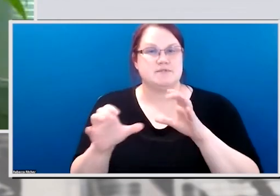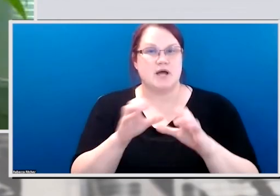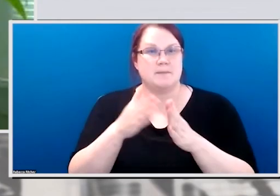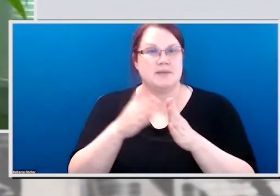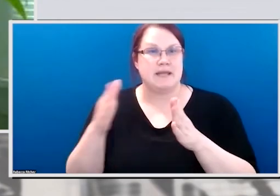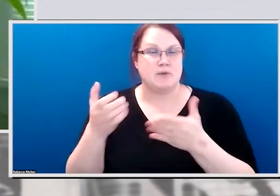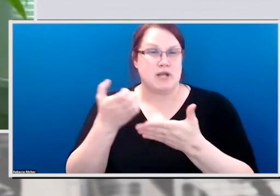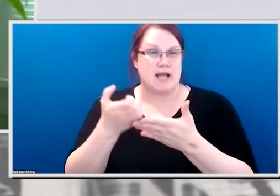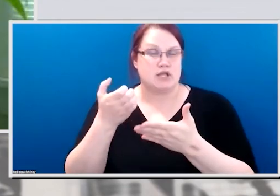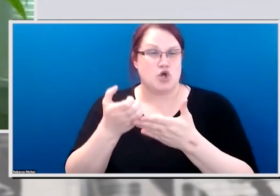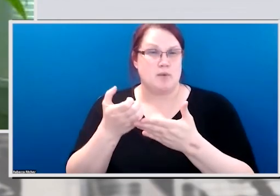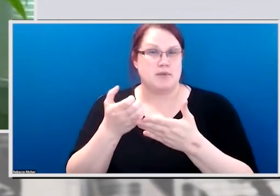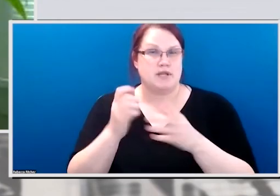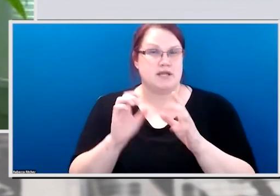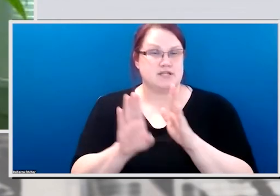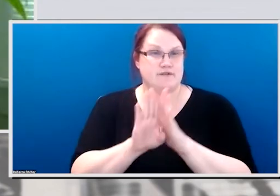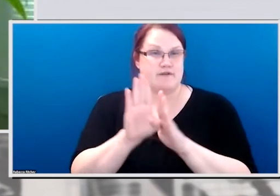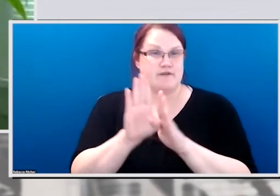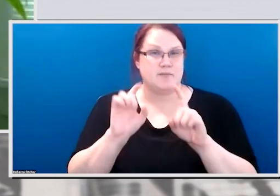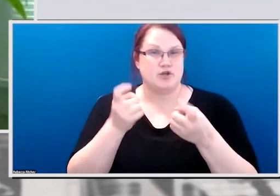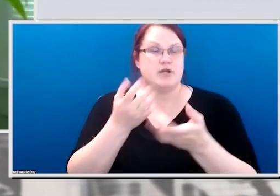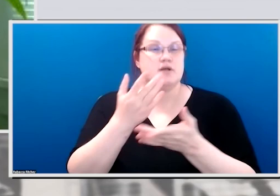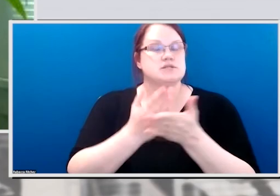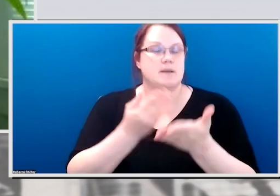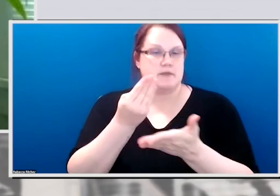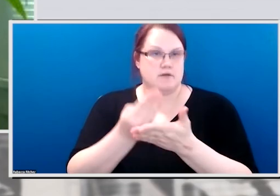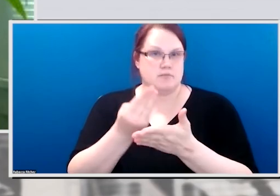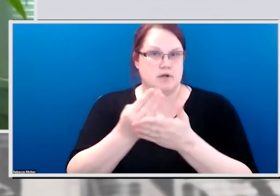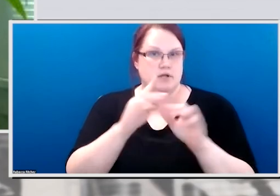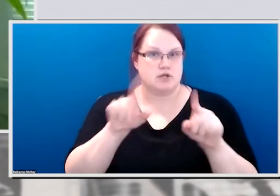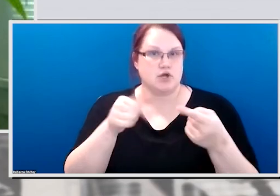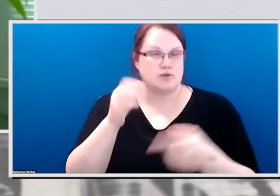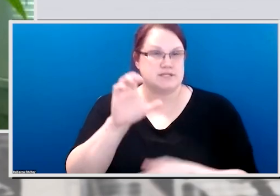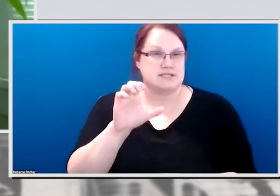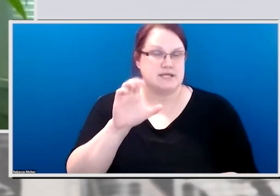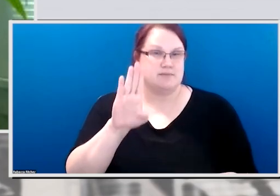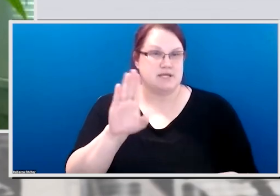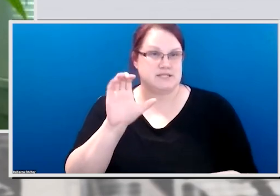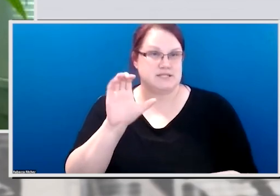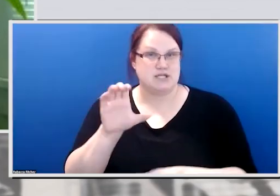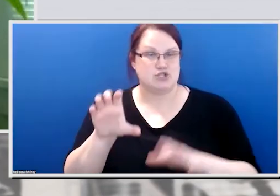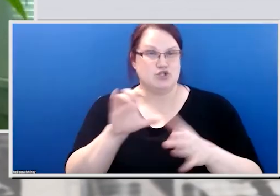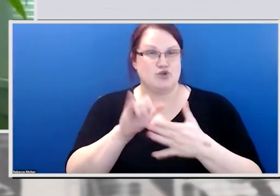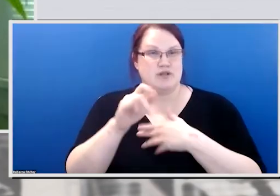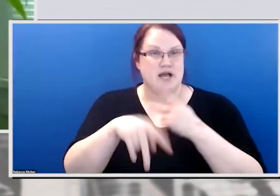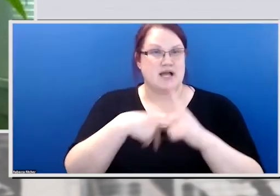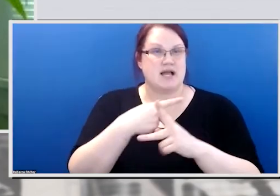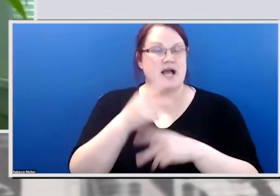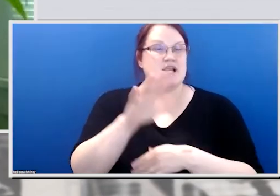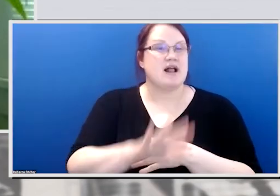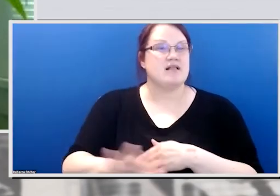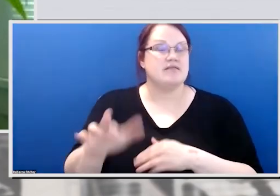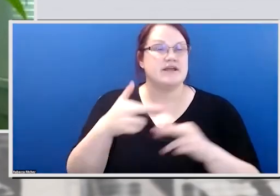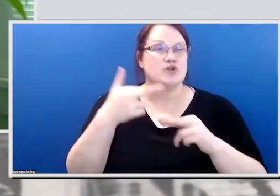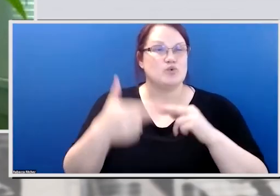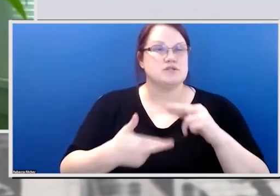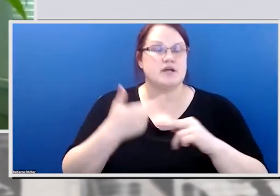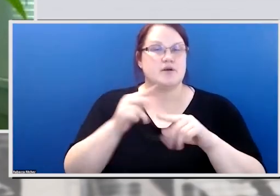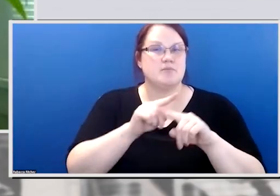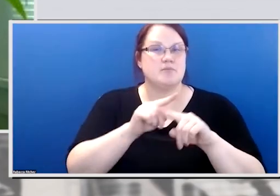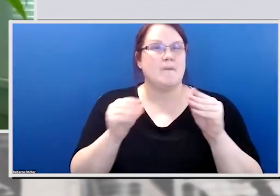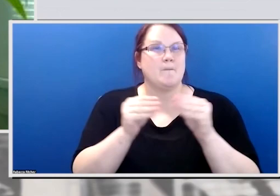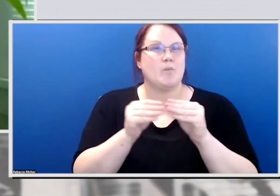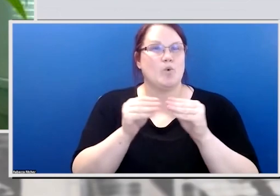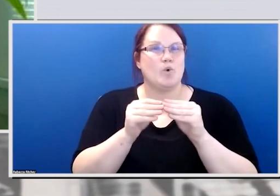Development Grant, some of those funds are going directly to CDCs who do that kind of land recycling. But that's on more of a spot basis.